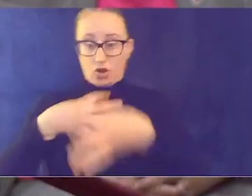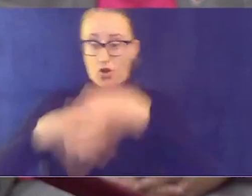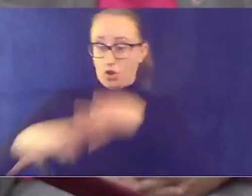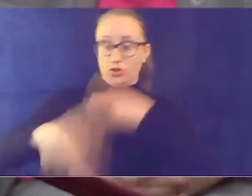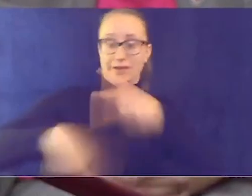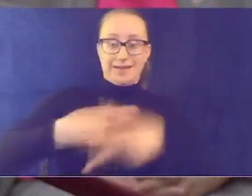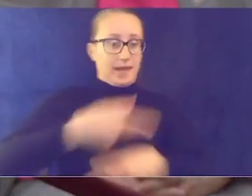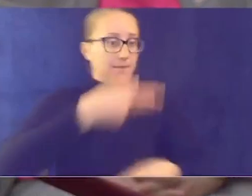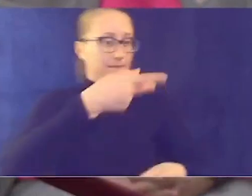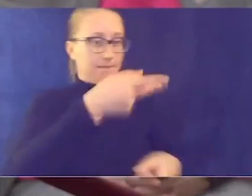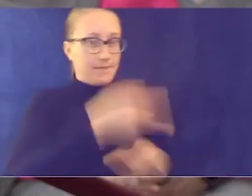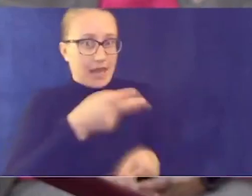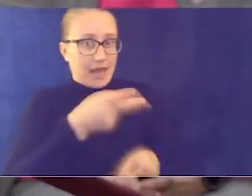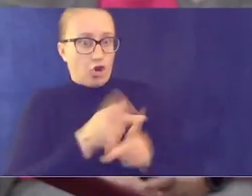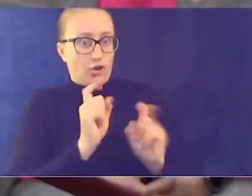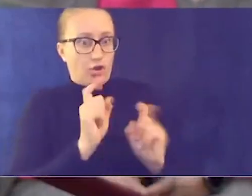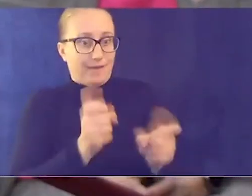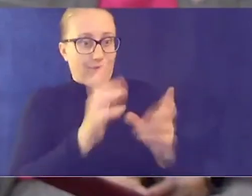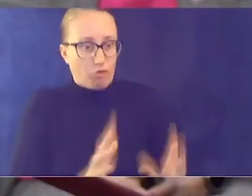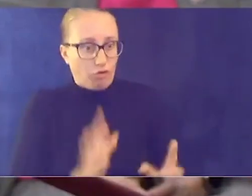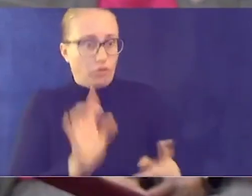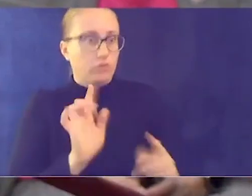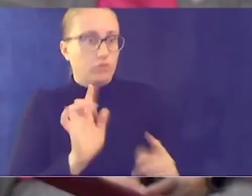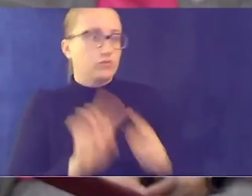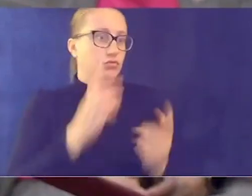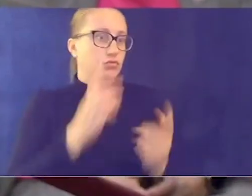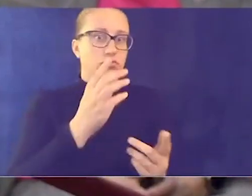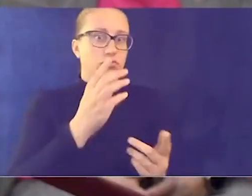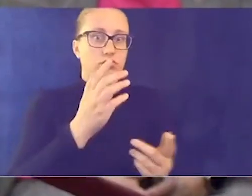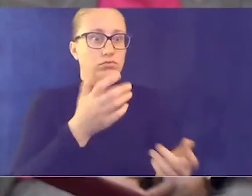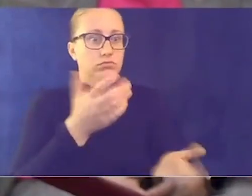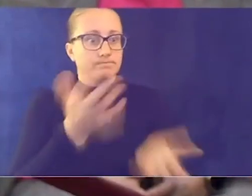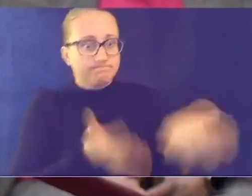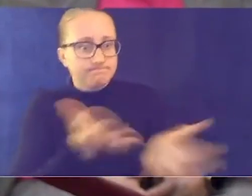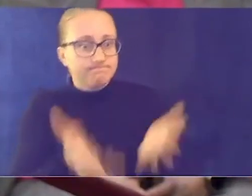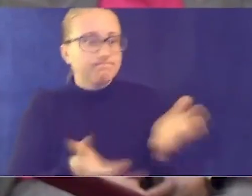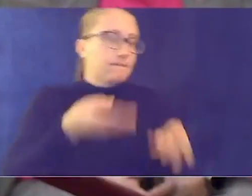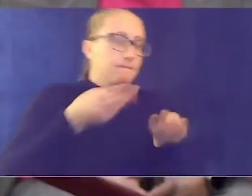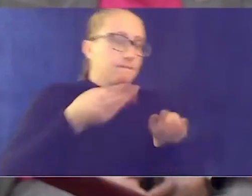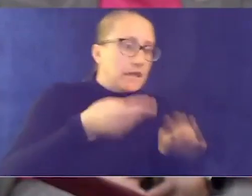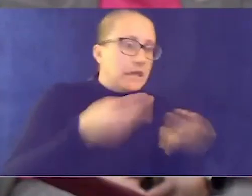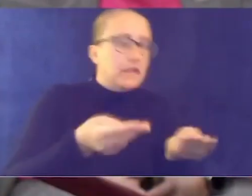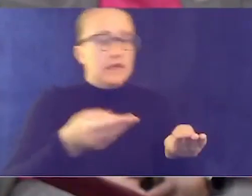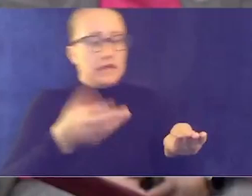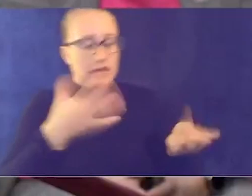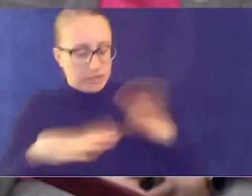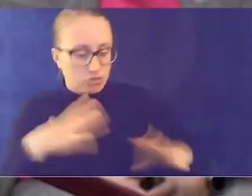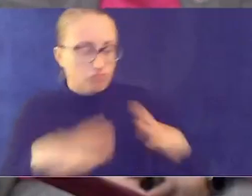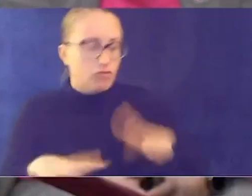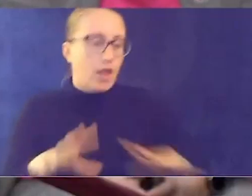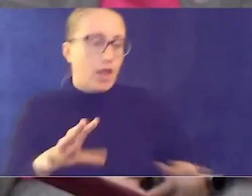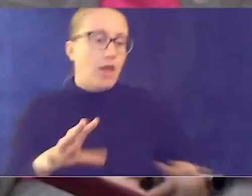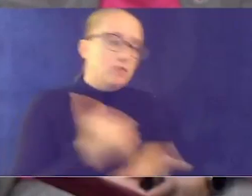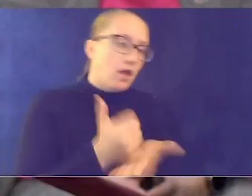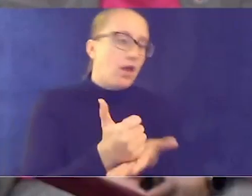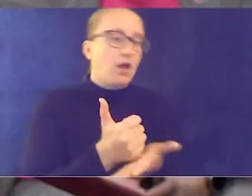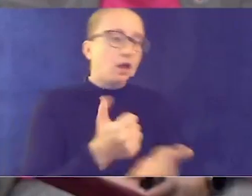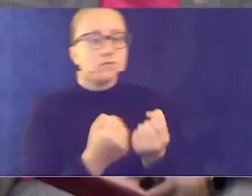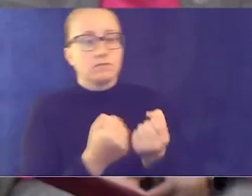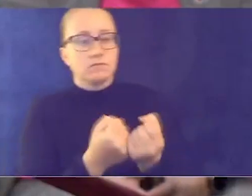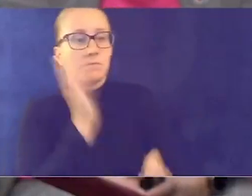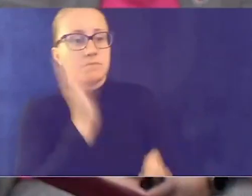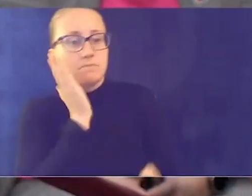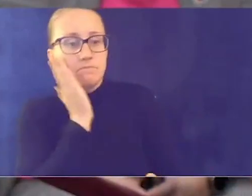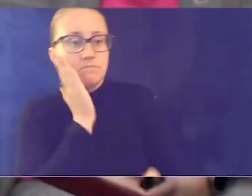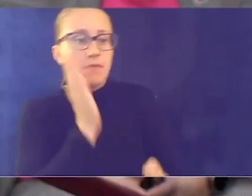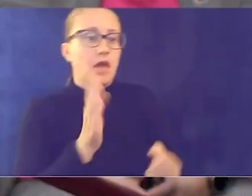to be the hands-on, to do things like feeding the residents, helping them get dressed, helping make their beds, helping transfer them around the